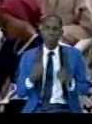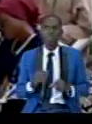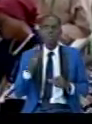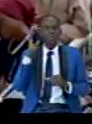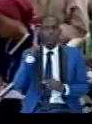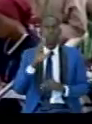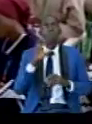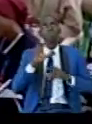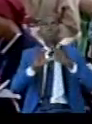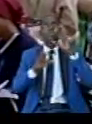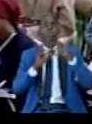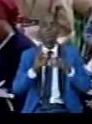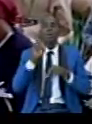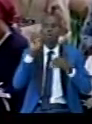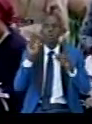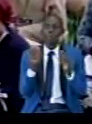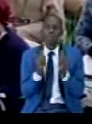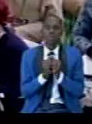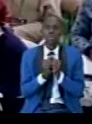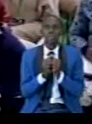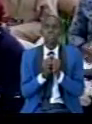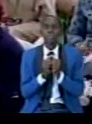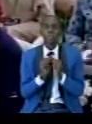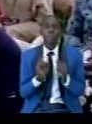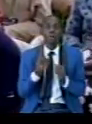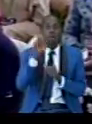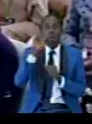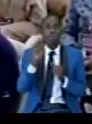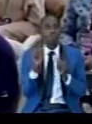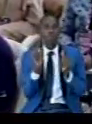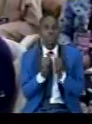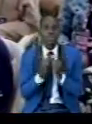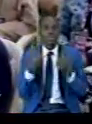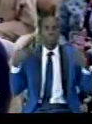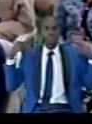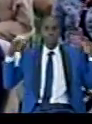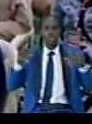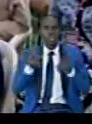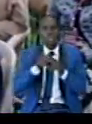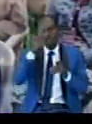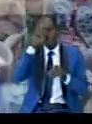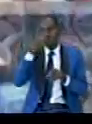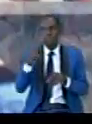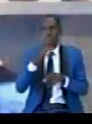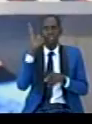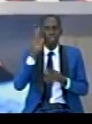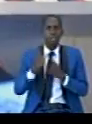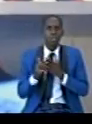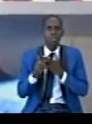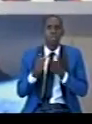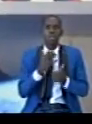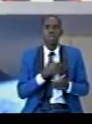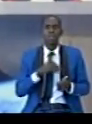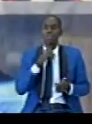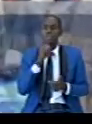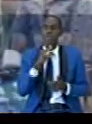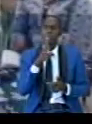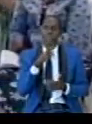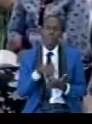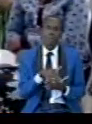wings as eagles. They shall run and not be weary. They shall run and not be